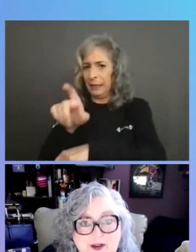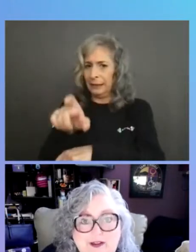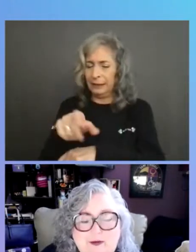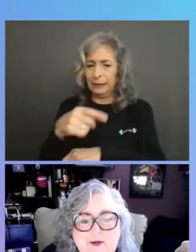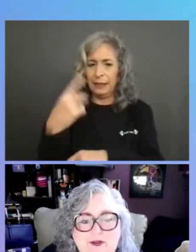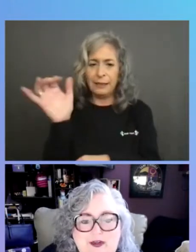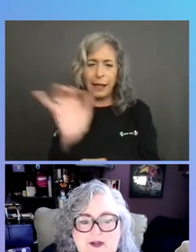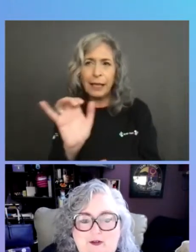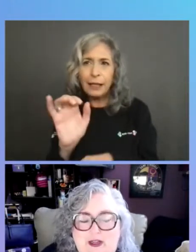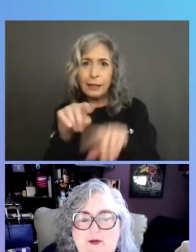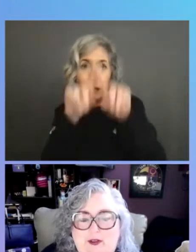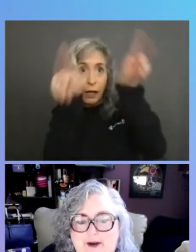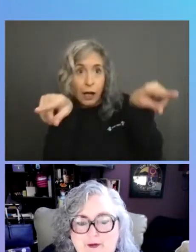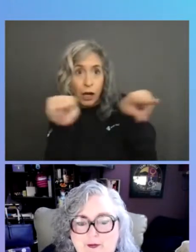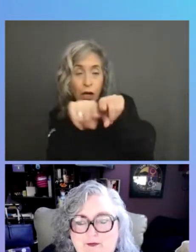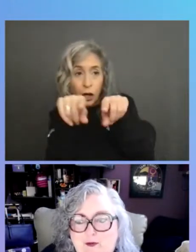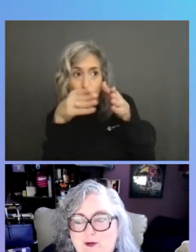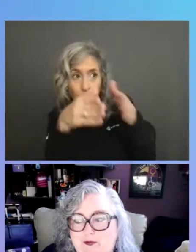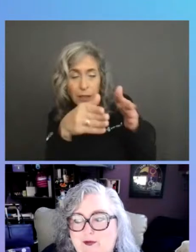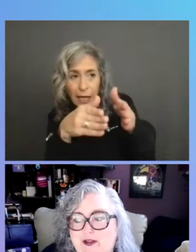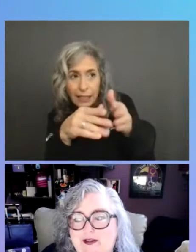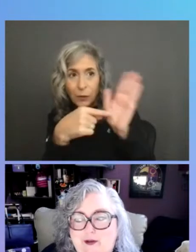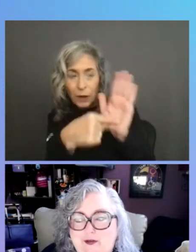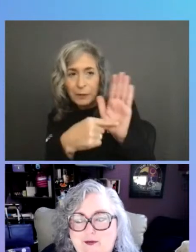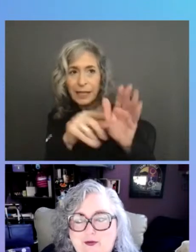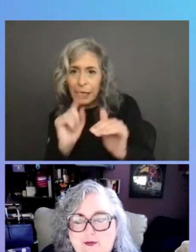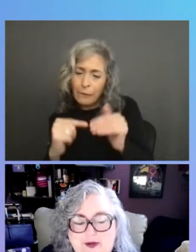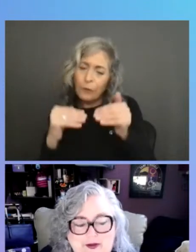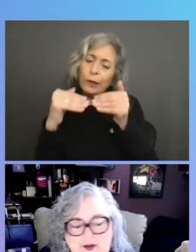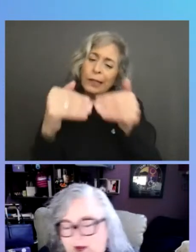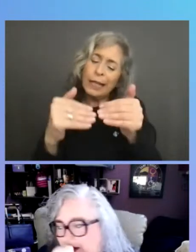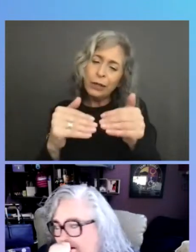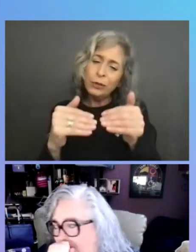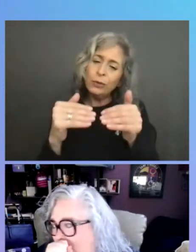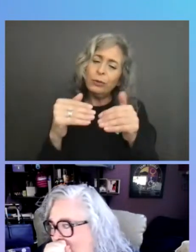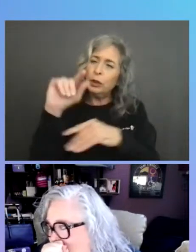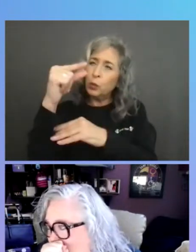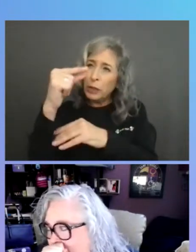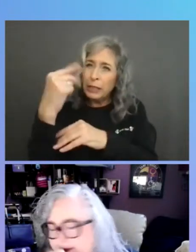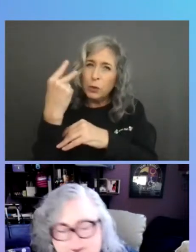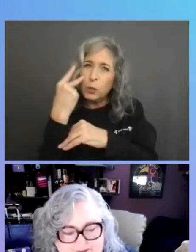road sign that's represented in green with an arrow going forward for continuous improvement.